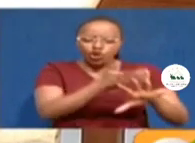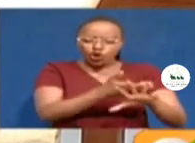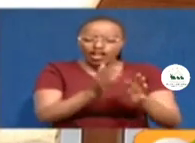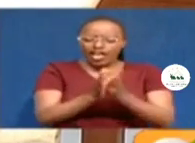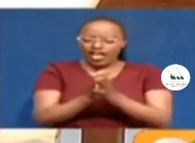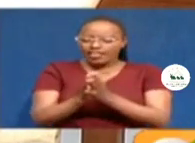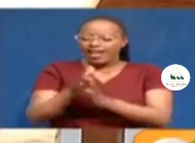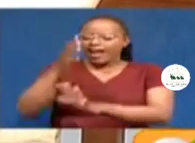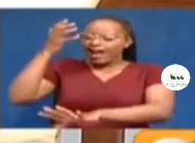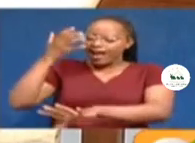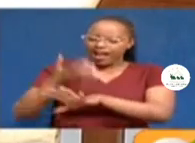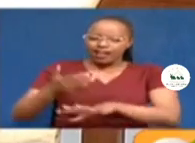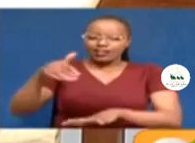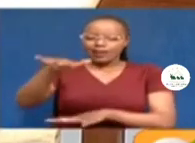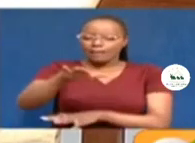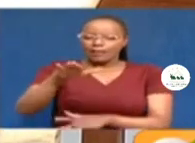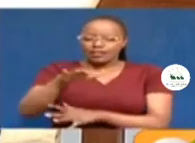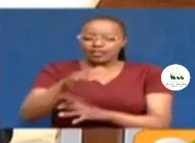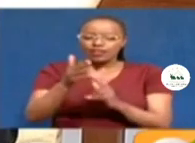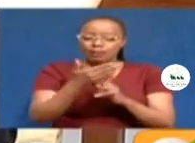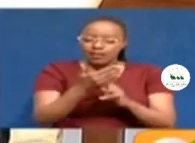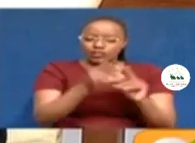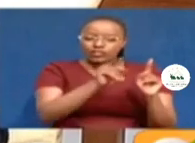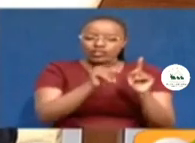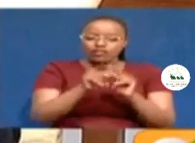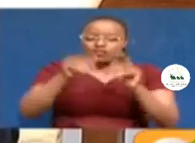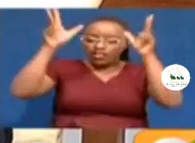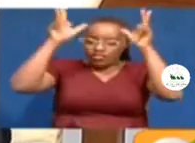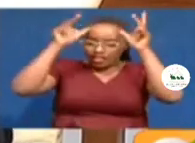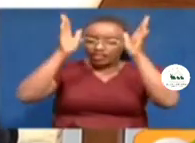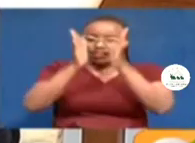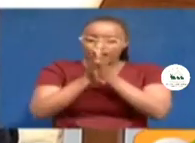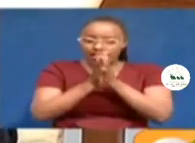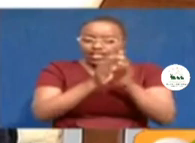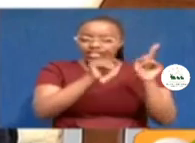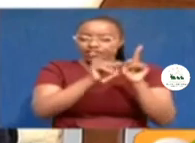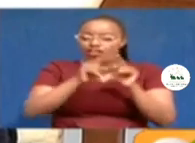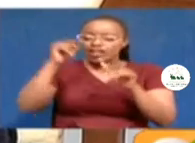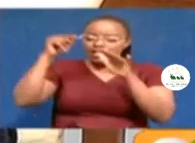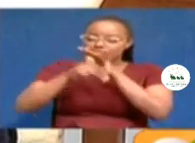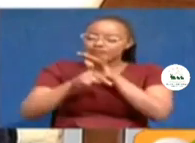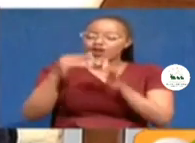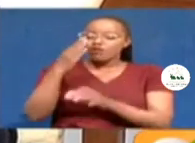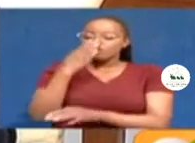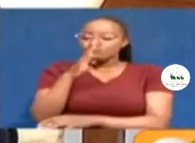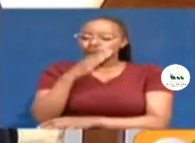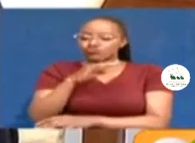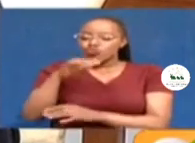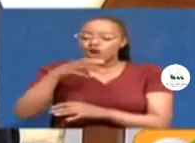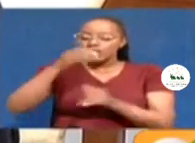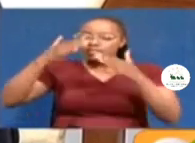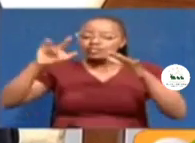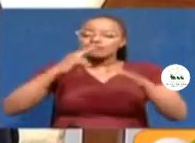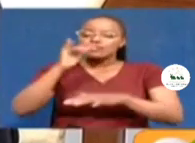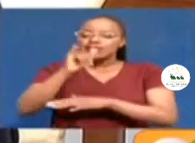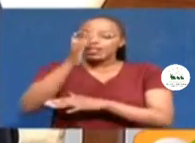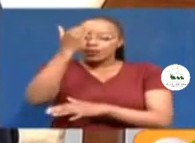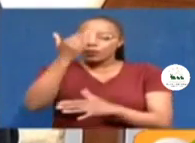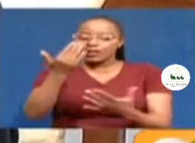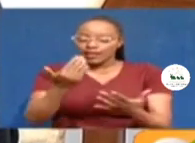the hard place, between the devil and the deep blue sea. Why do I say so?